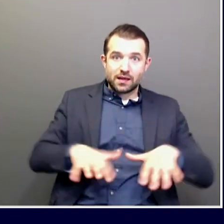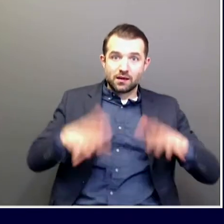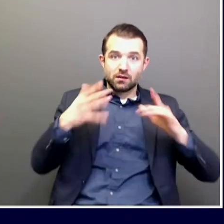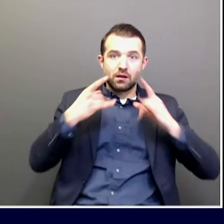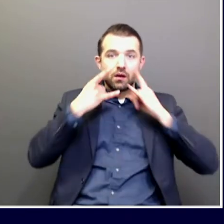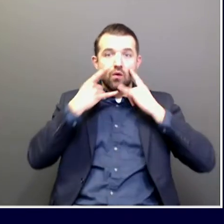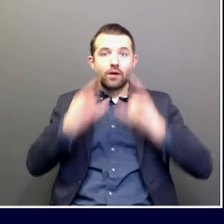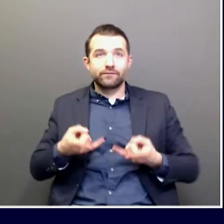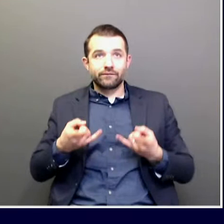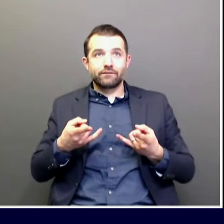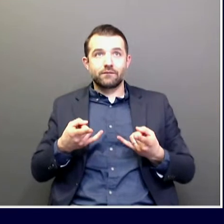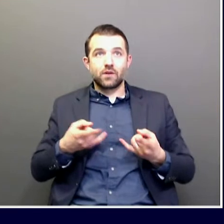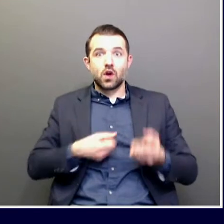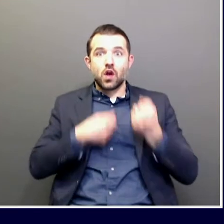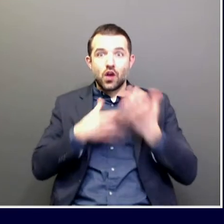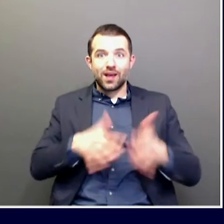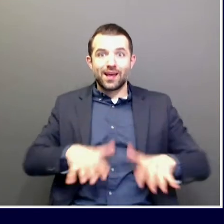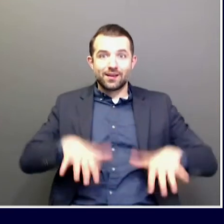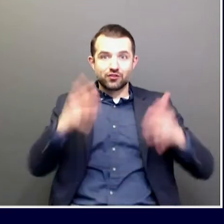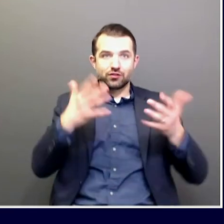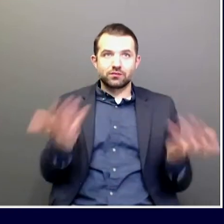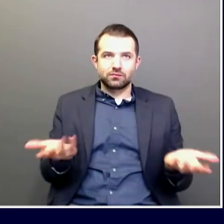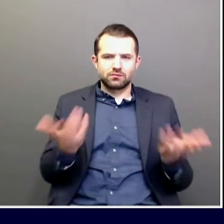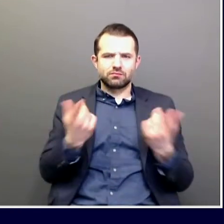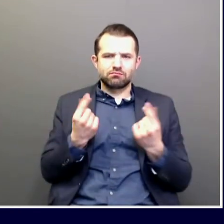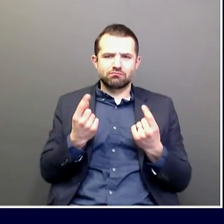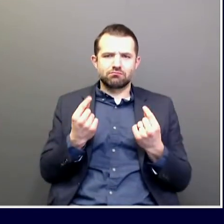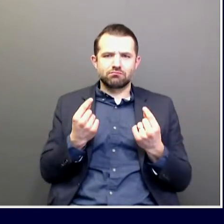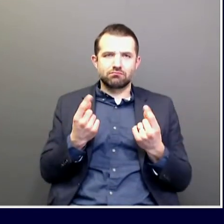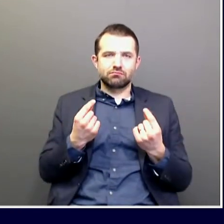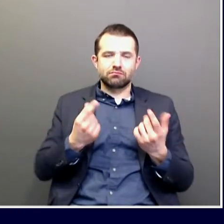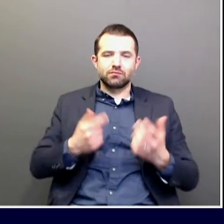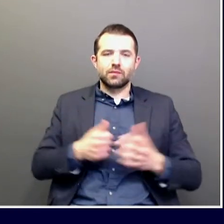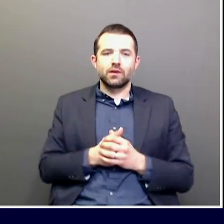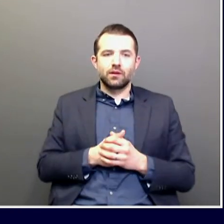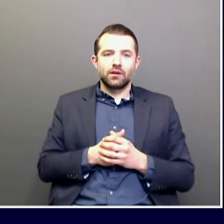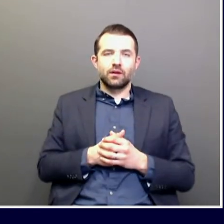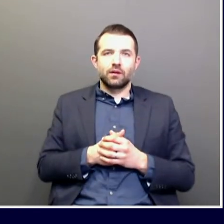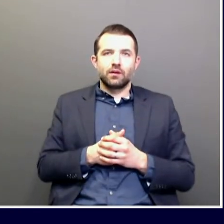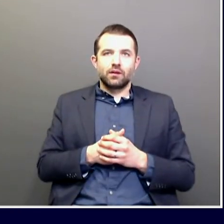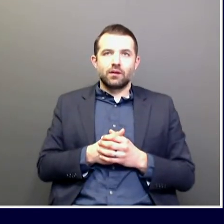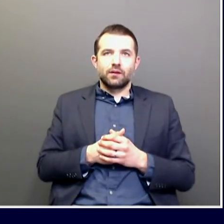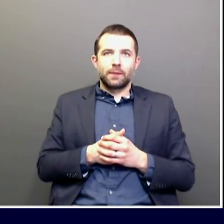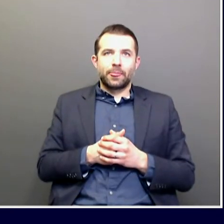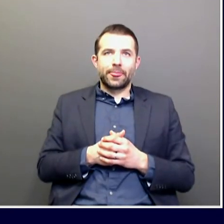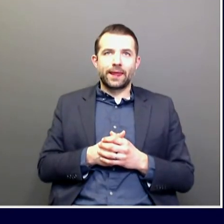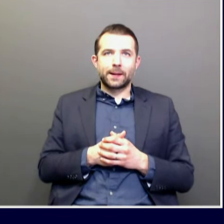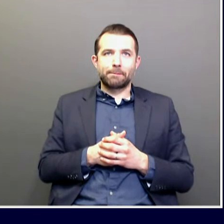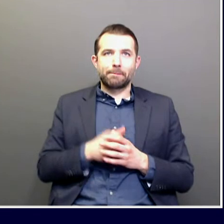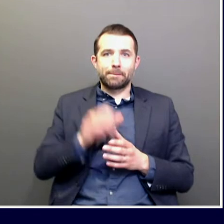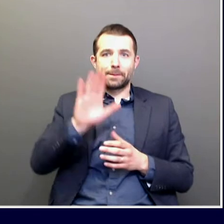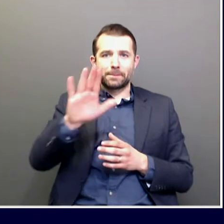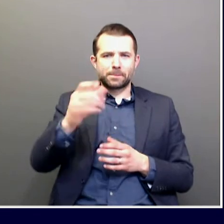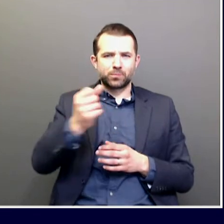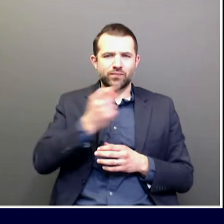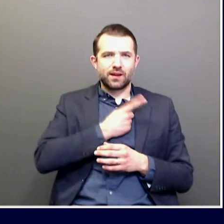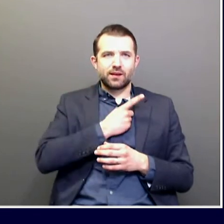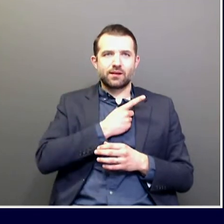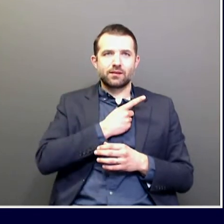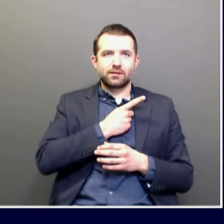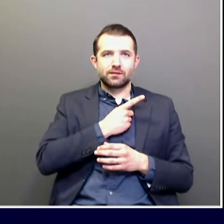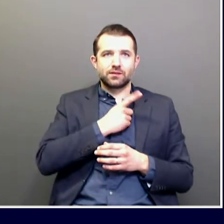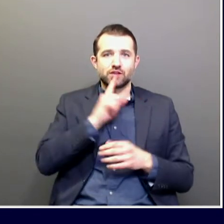changes differently. I don't presume to be, nor would I ever presume to be, an expert in childhood mental